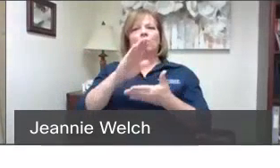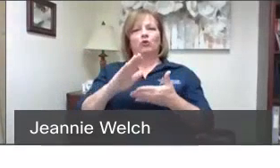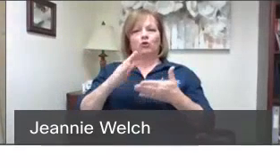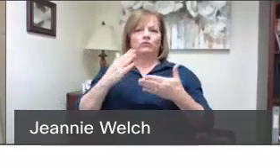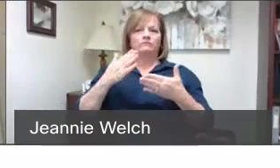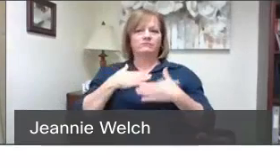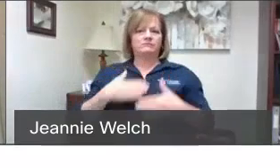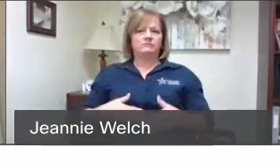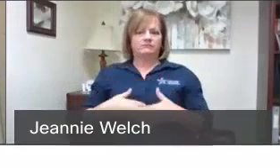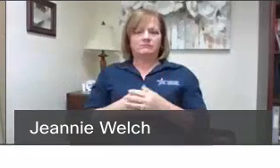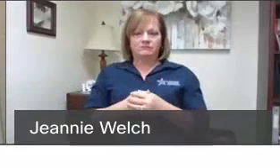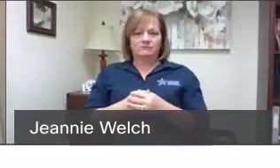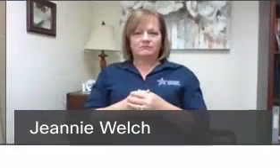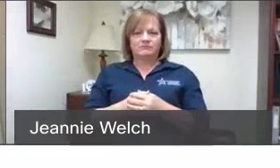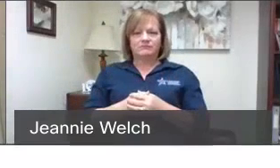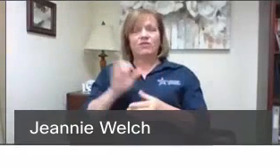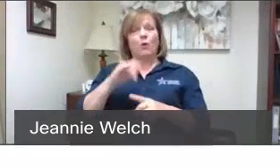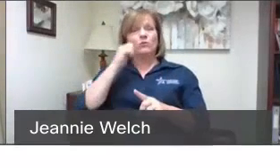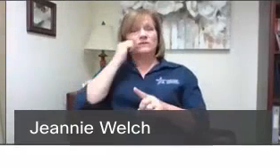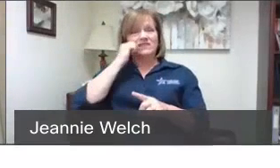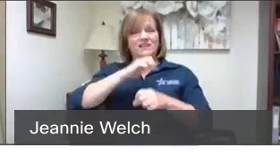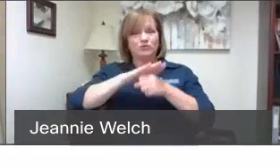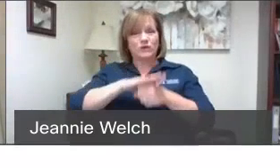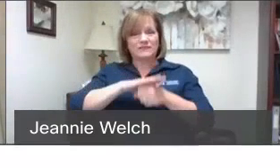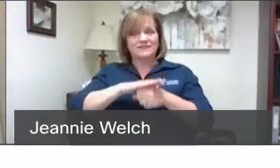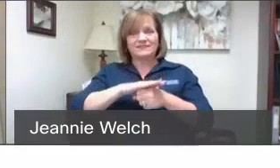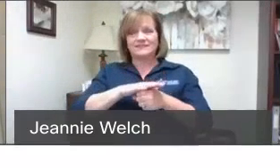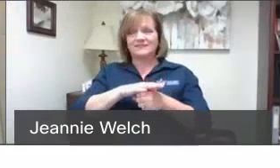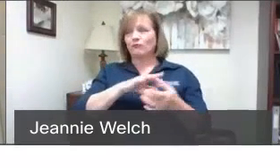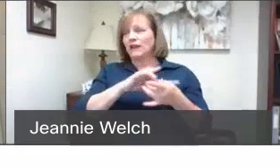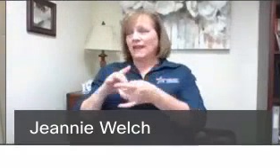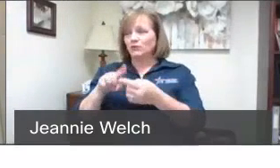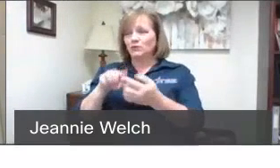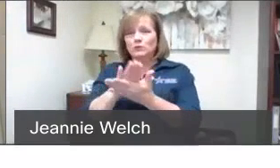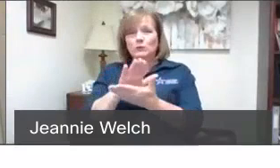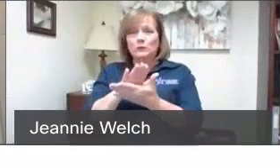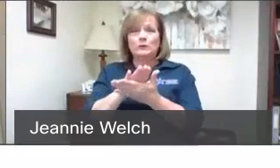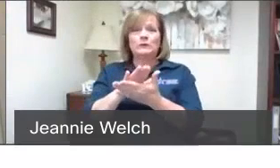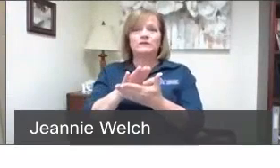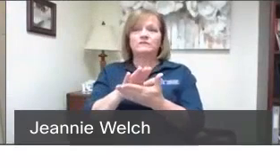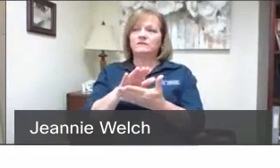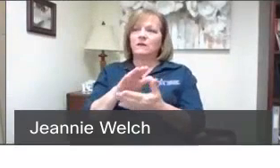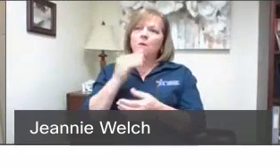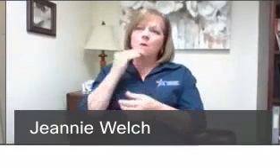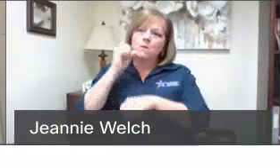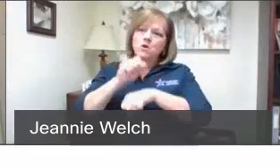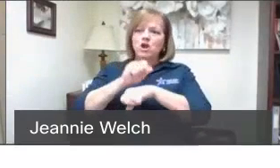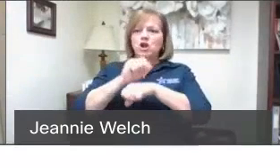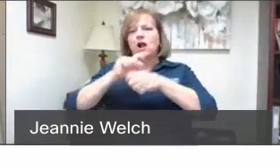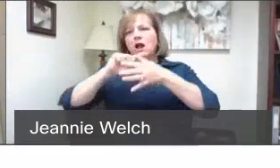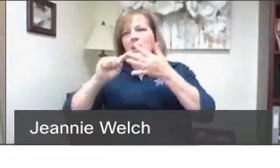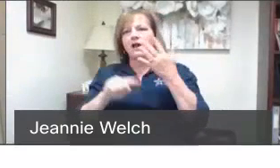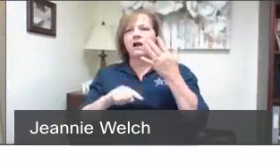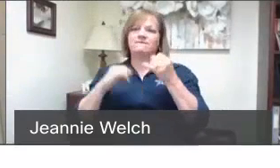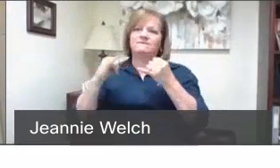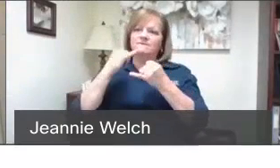the daily stresses in your life, the academic pressures that you have, whether it's the assignments, finals, having to